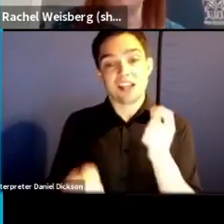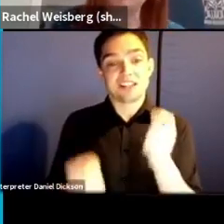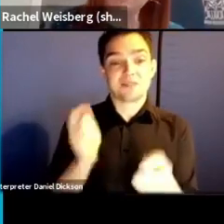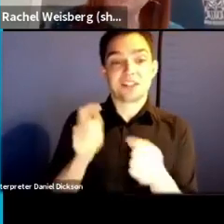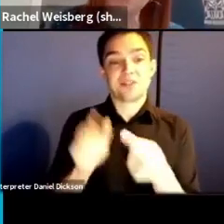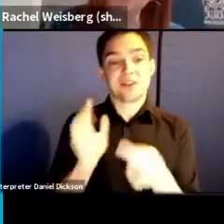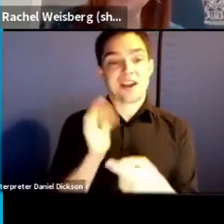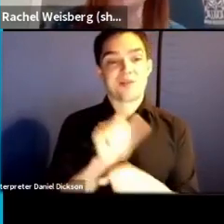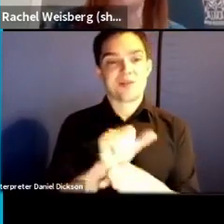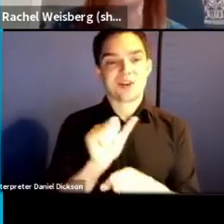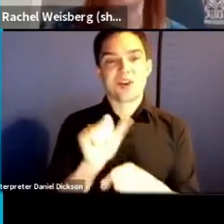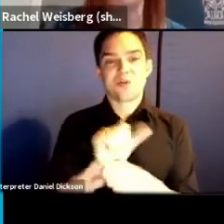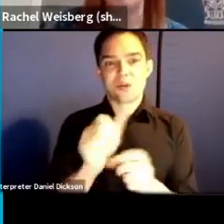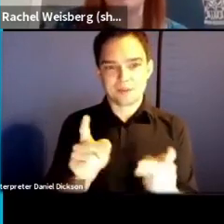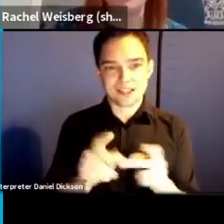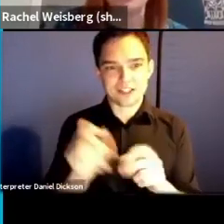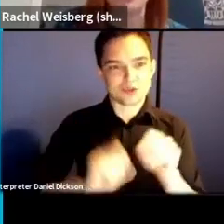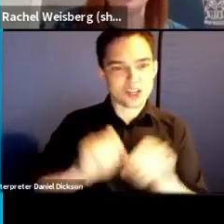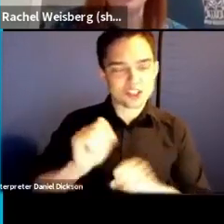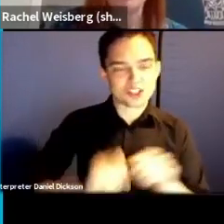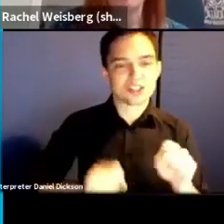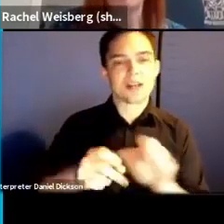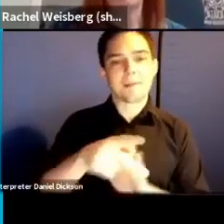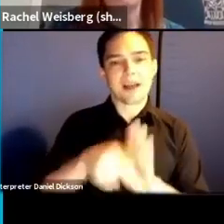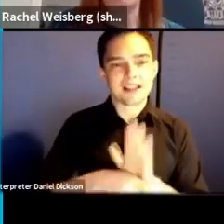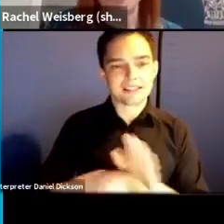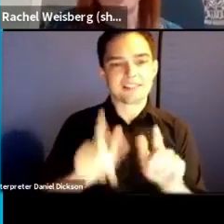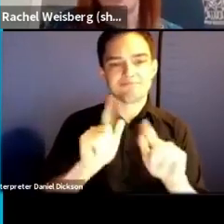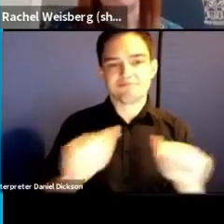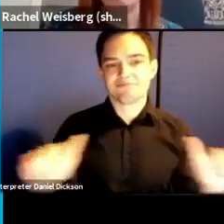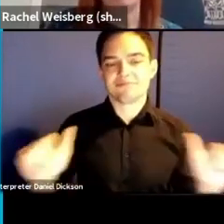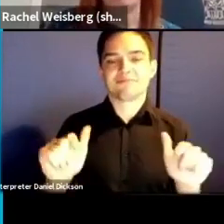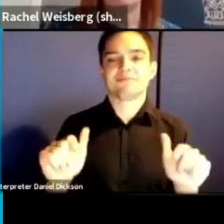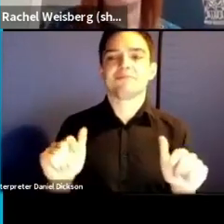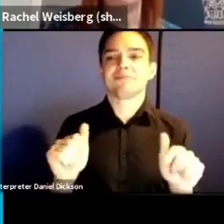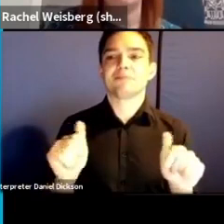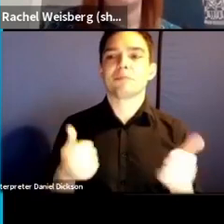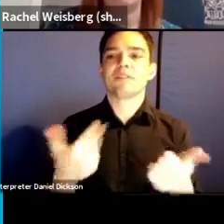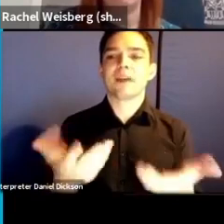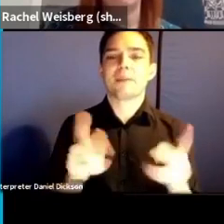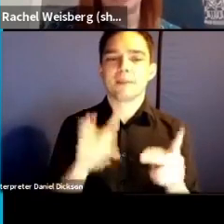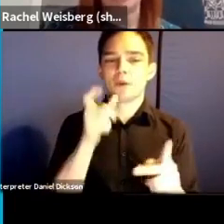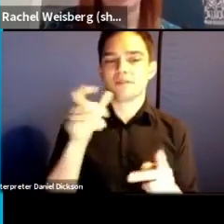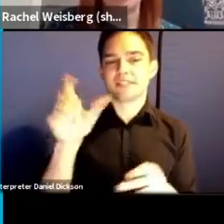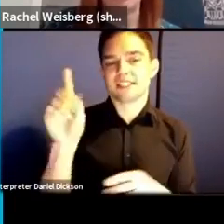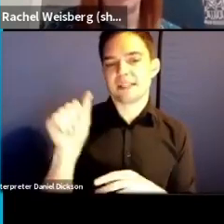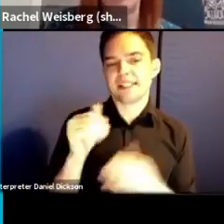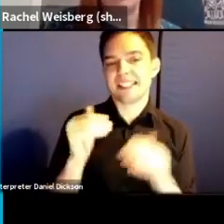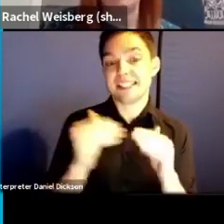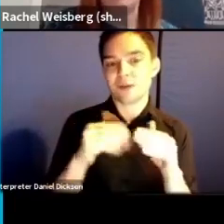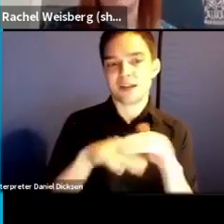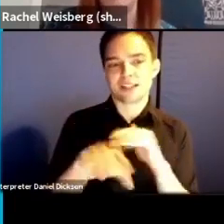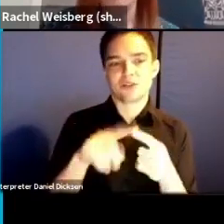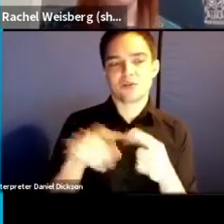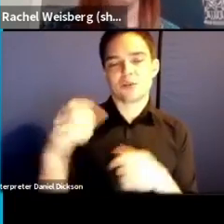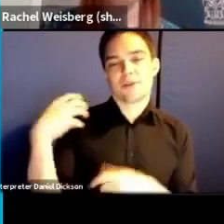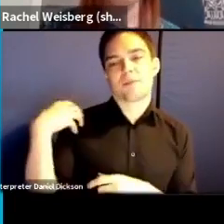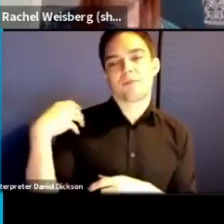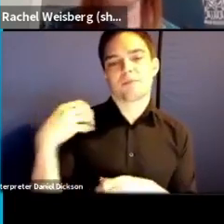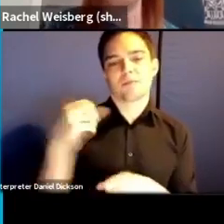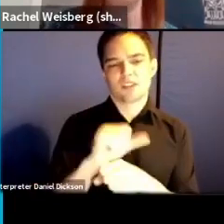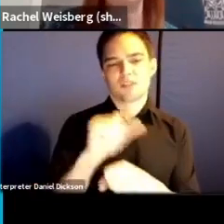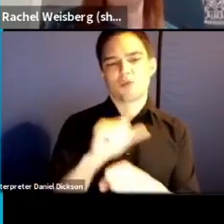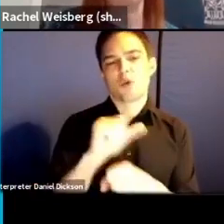our workplace is structured, workplace policies, all to provide people with disabilities equal access to employment. So